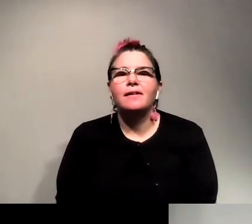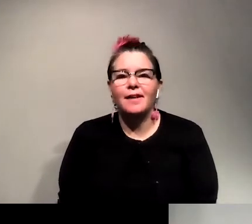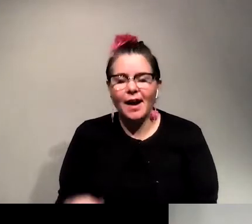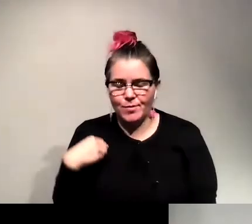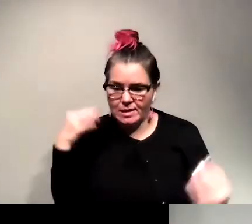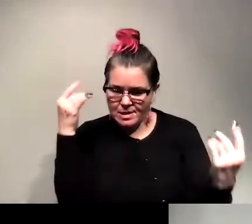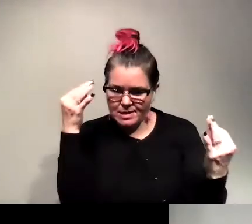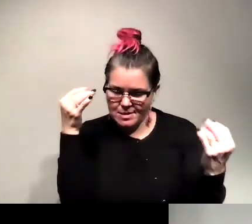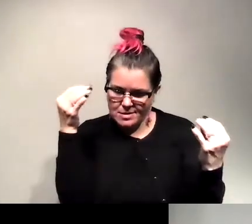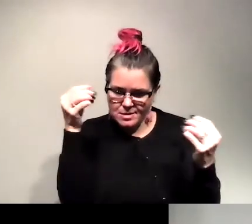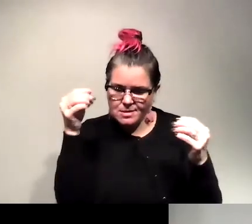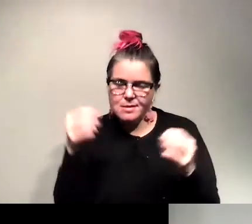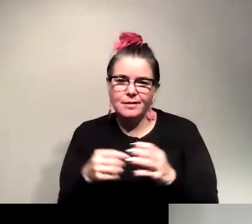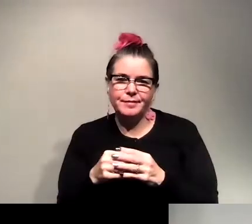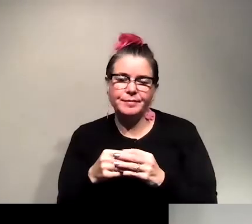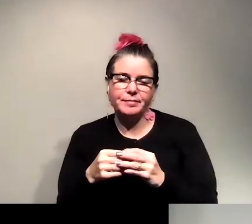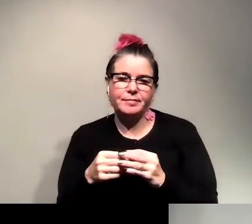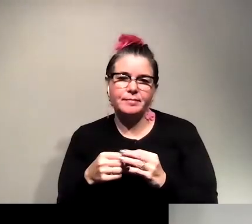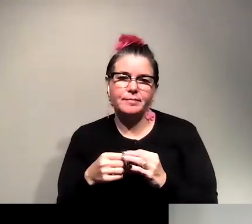this. I think